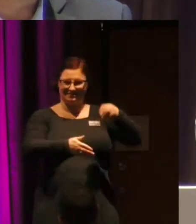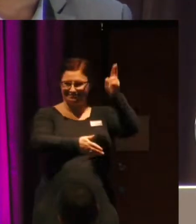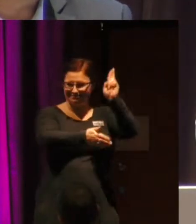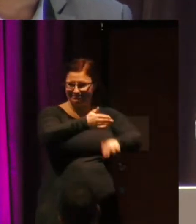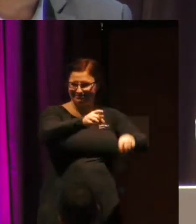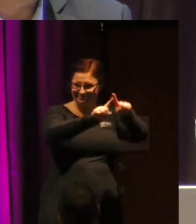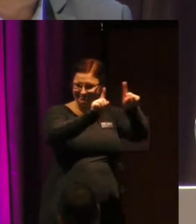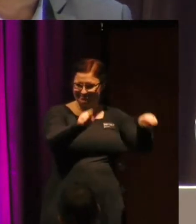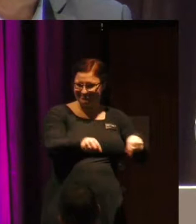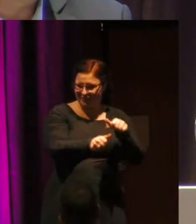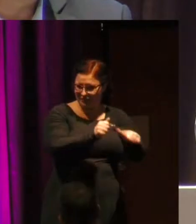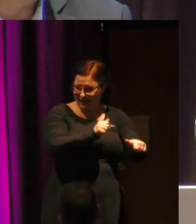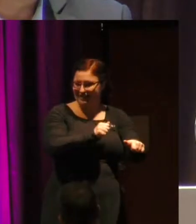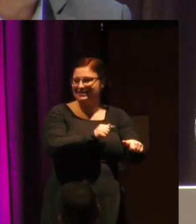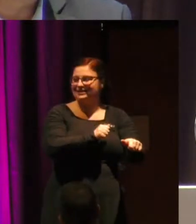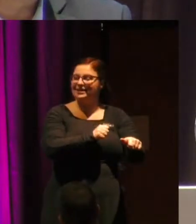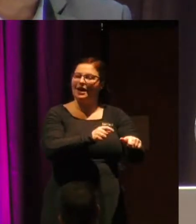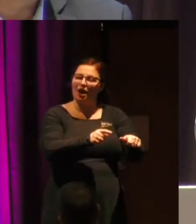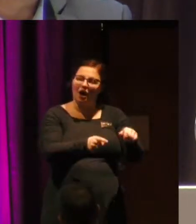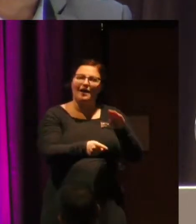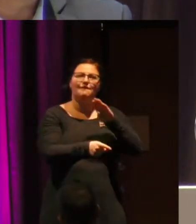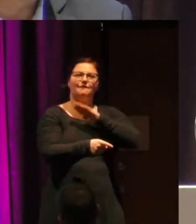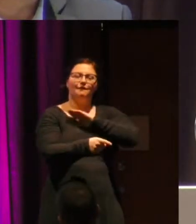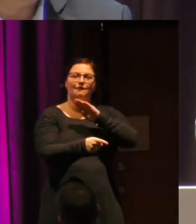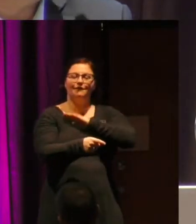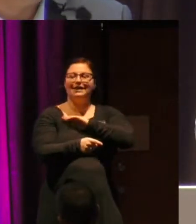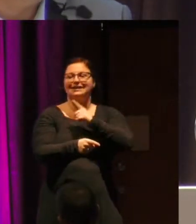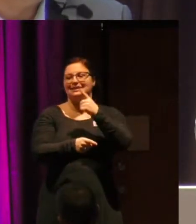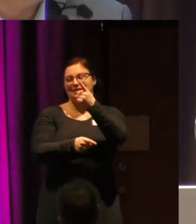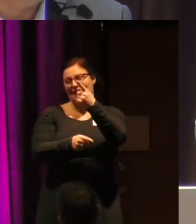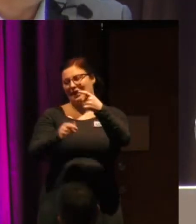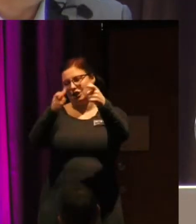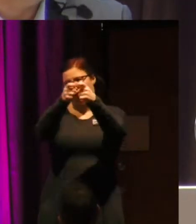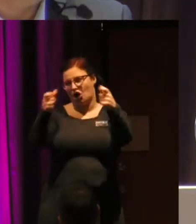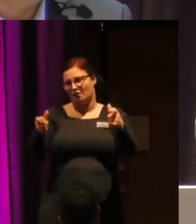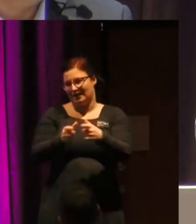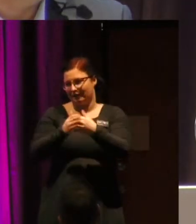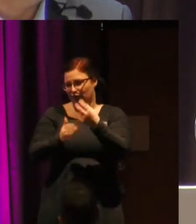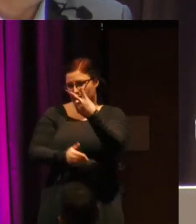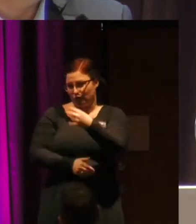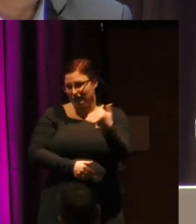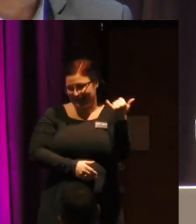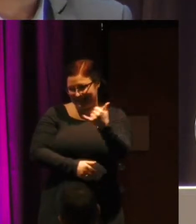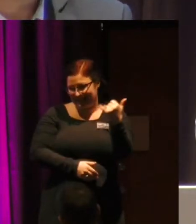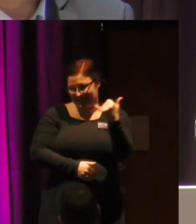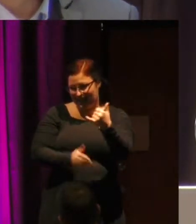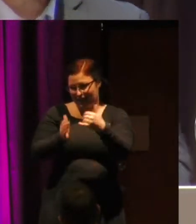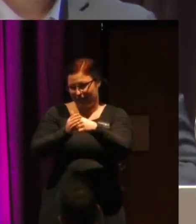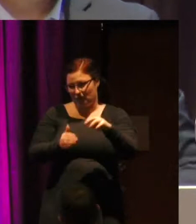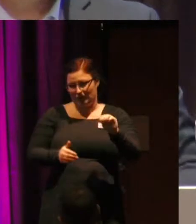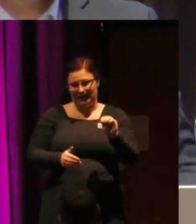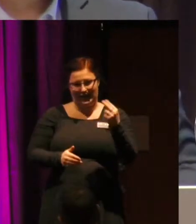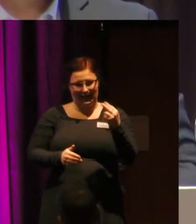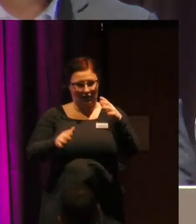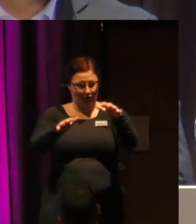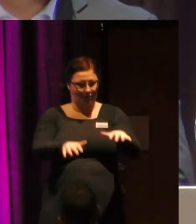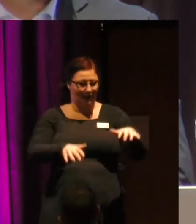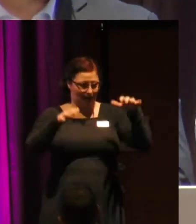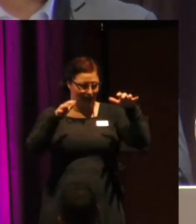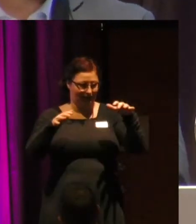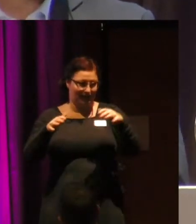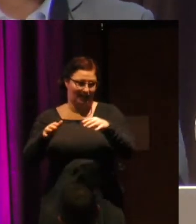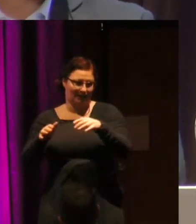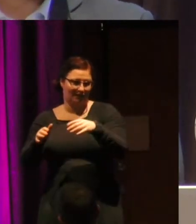is there is a Council framework decision from 2010 from the European Parliament, European